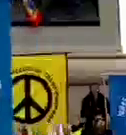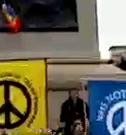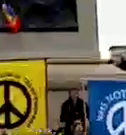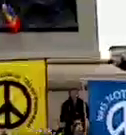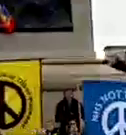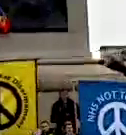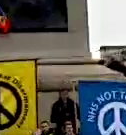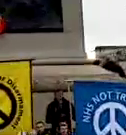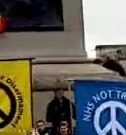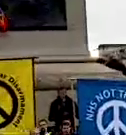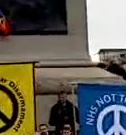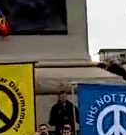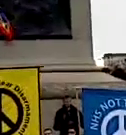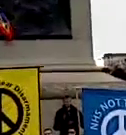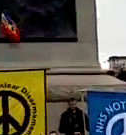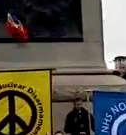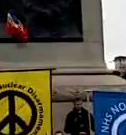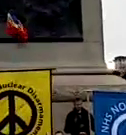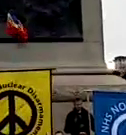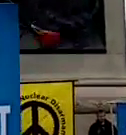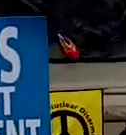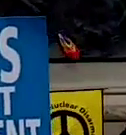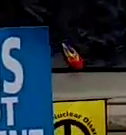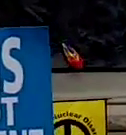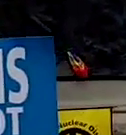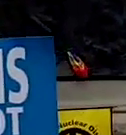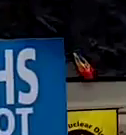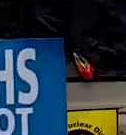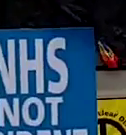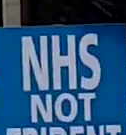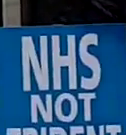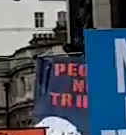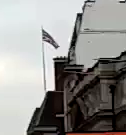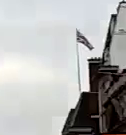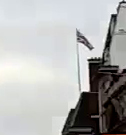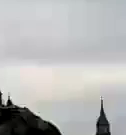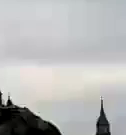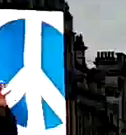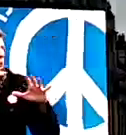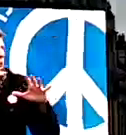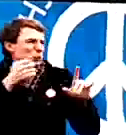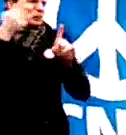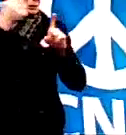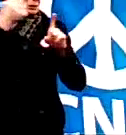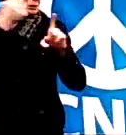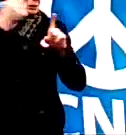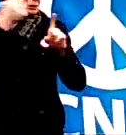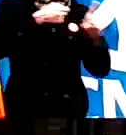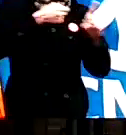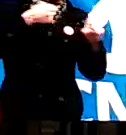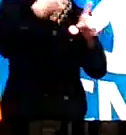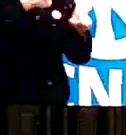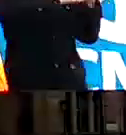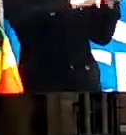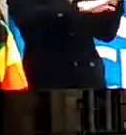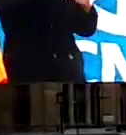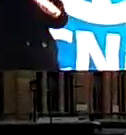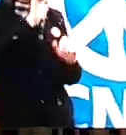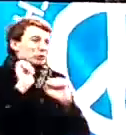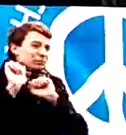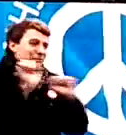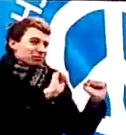you. You are today in the fight against the modernization of nuclear